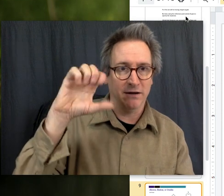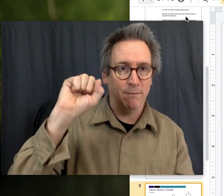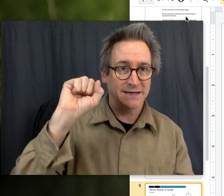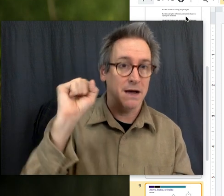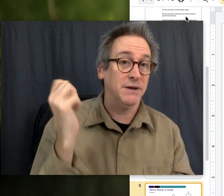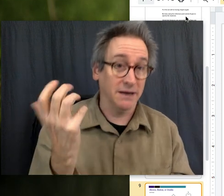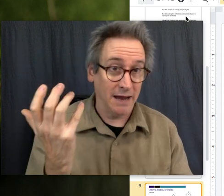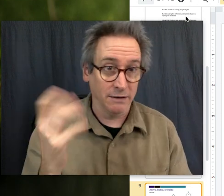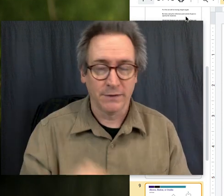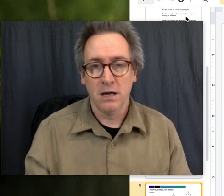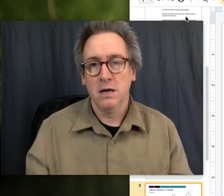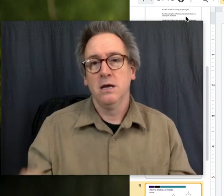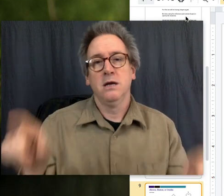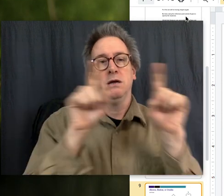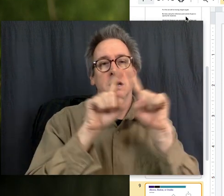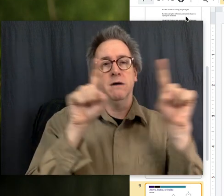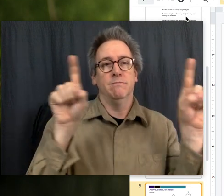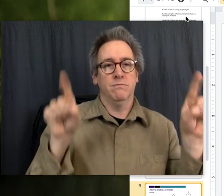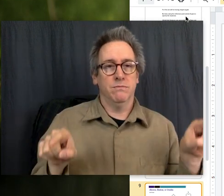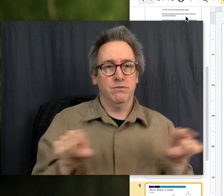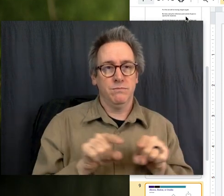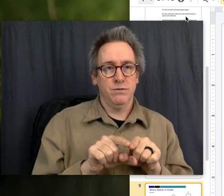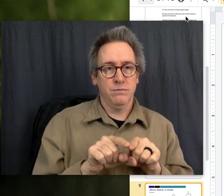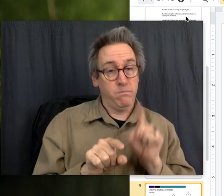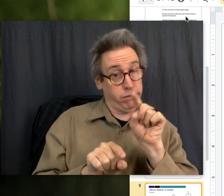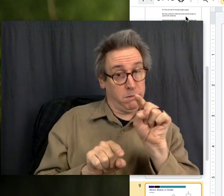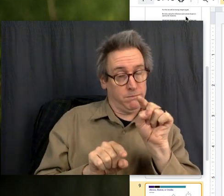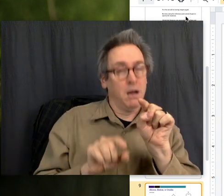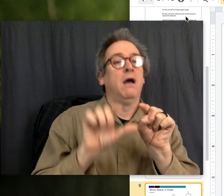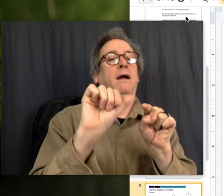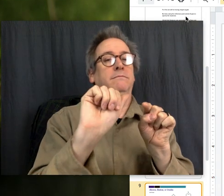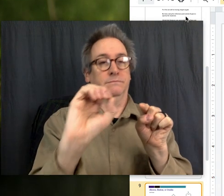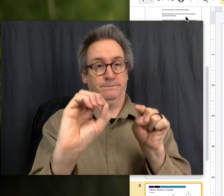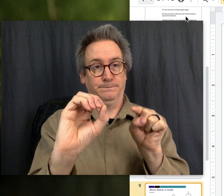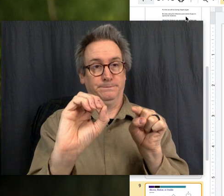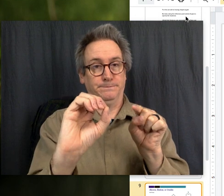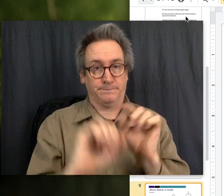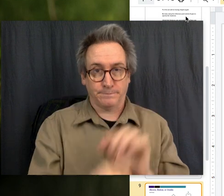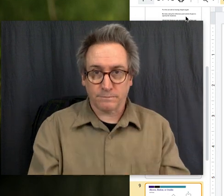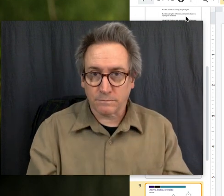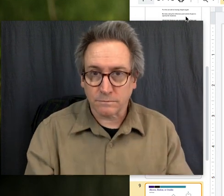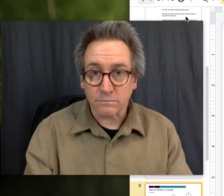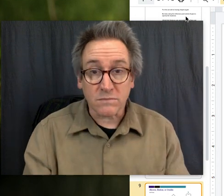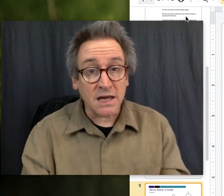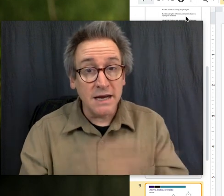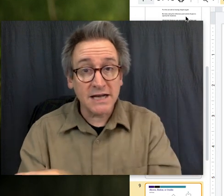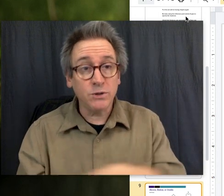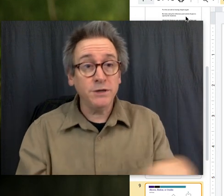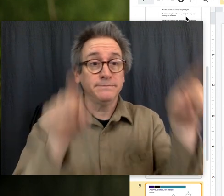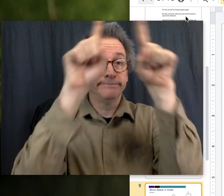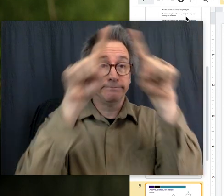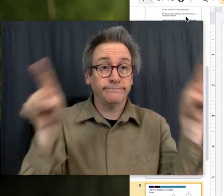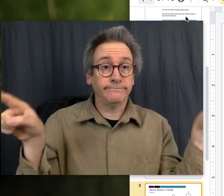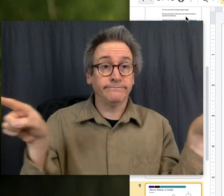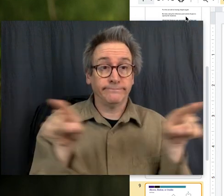forget my dominant hand. Boom, boom, boom, boom, boom, boom. Next